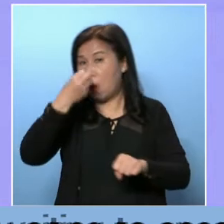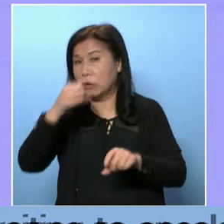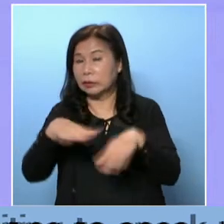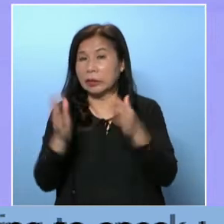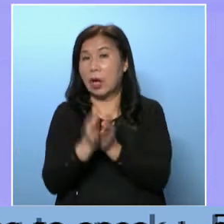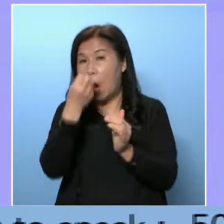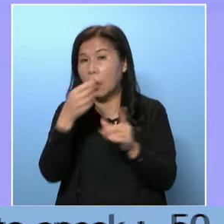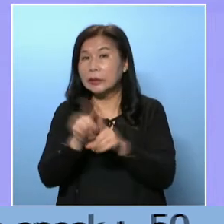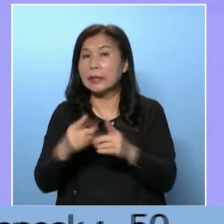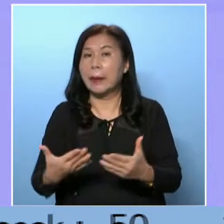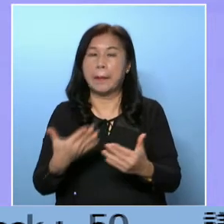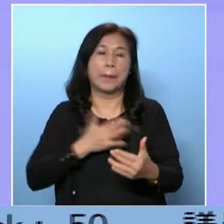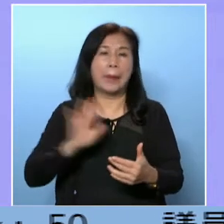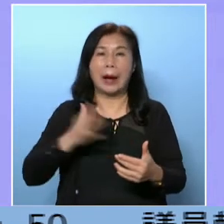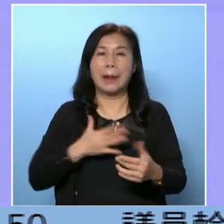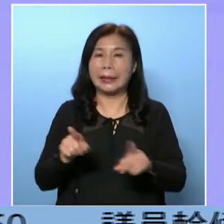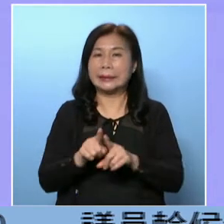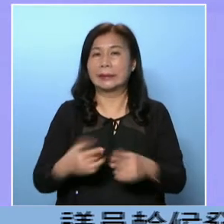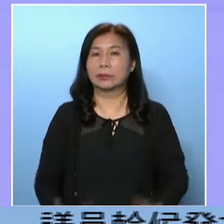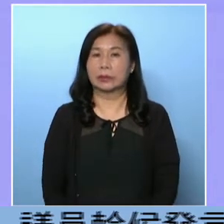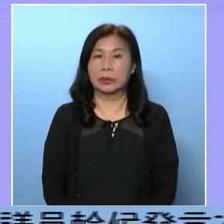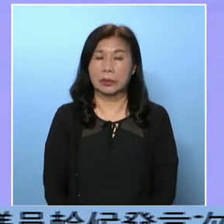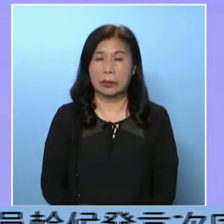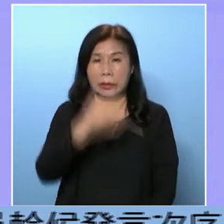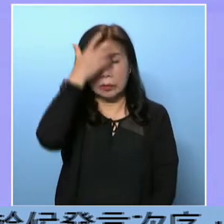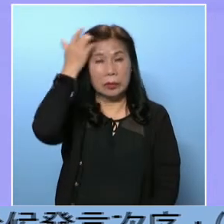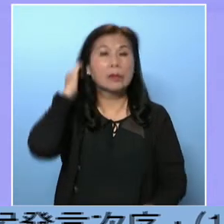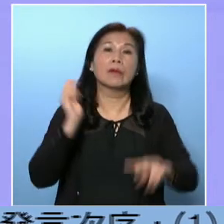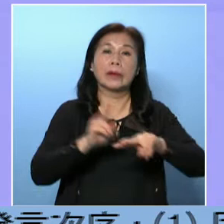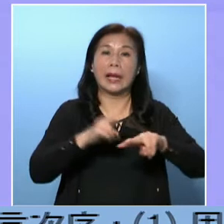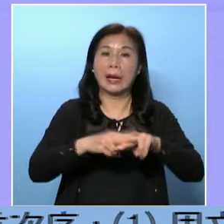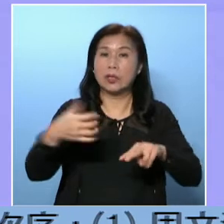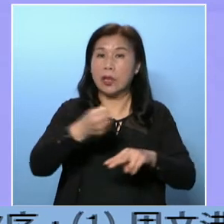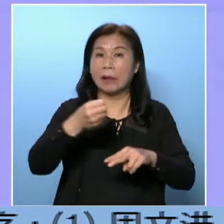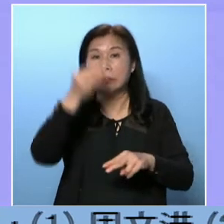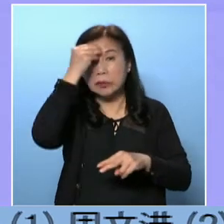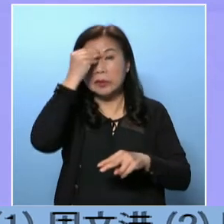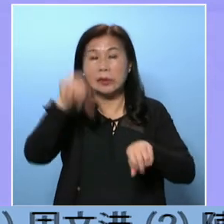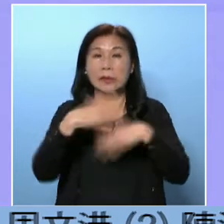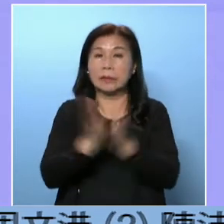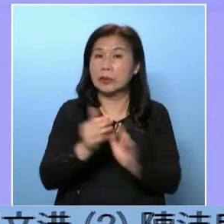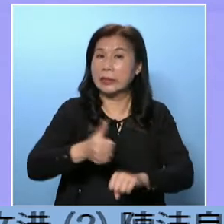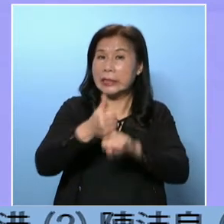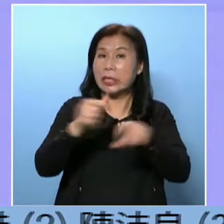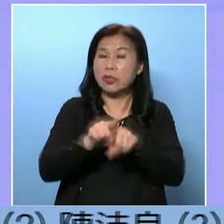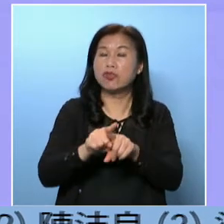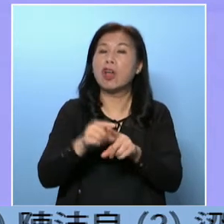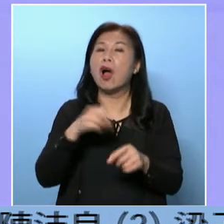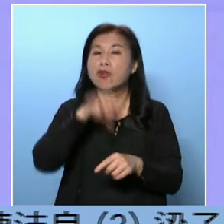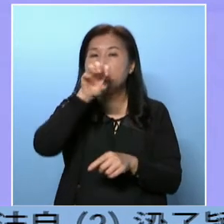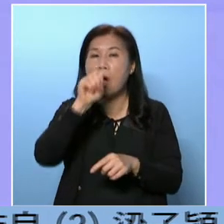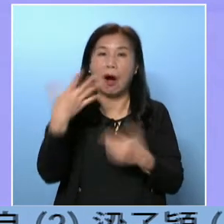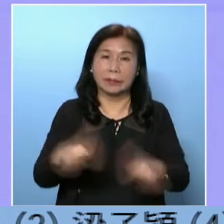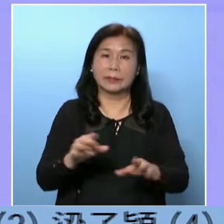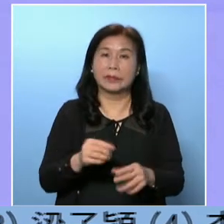government has promised its full support for Hong Kong. We are seeing the light at the end of the tunnel. President Xi has